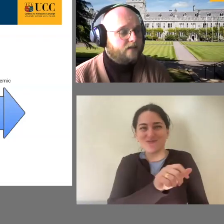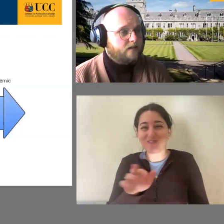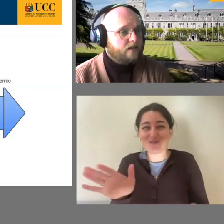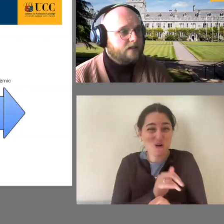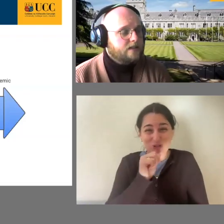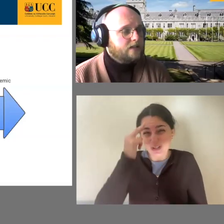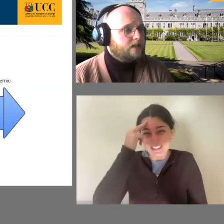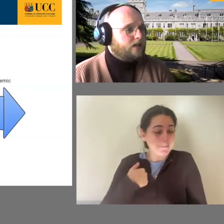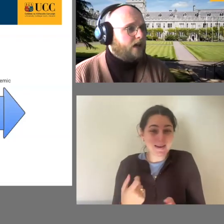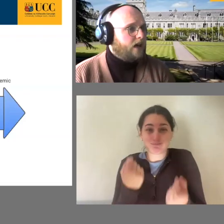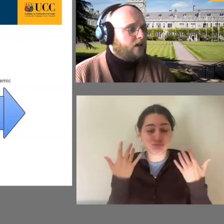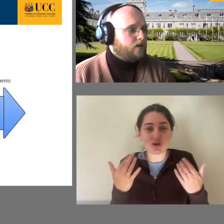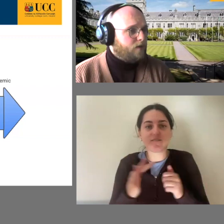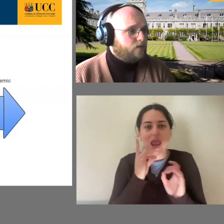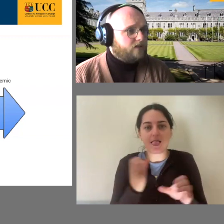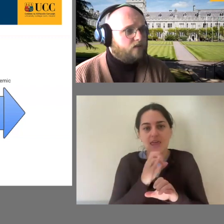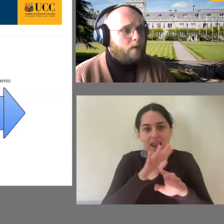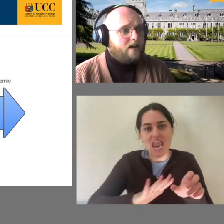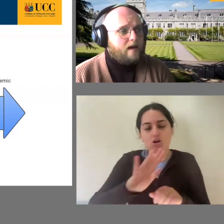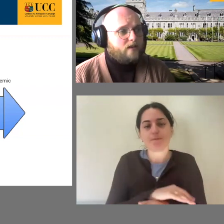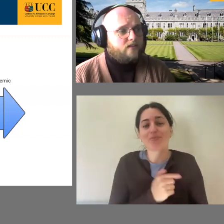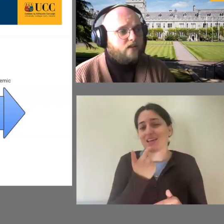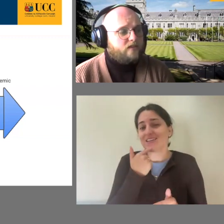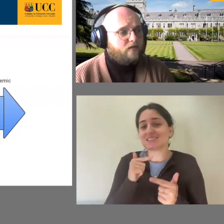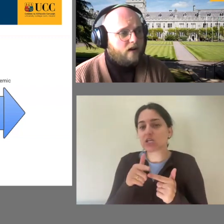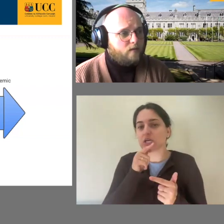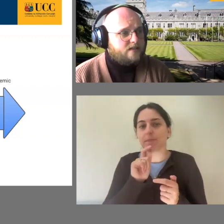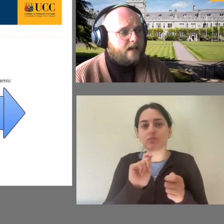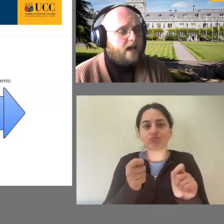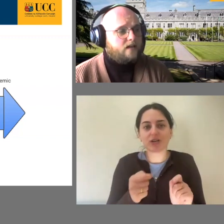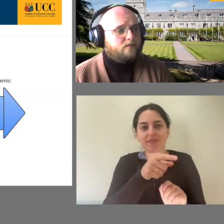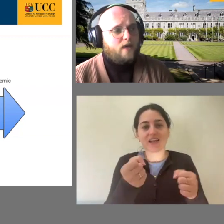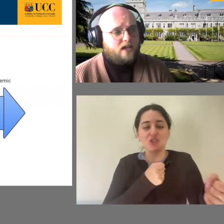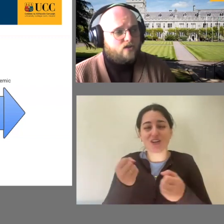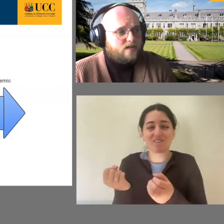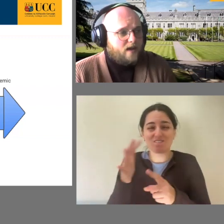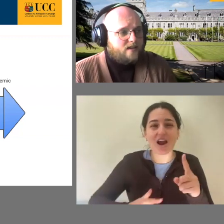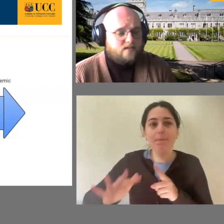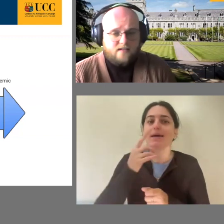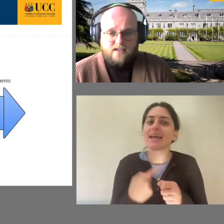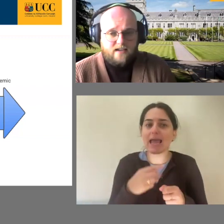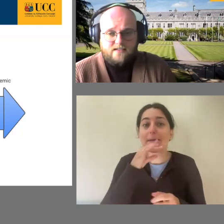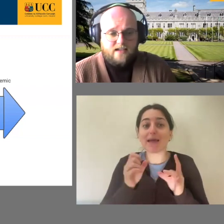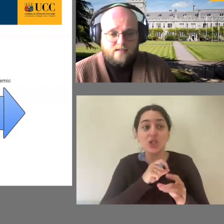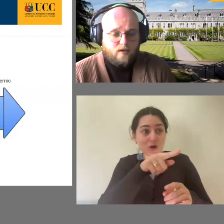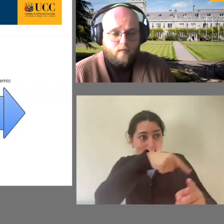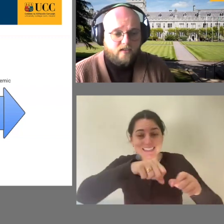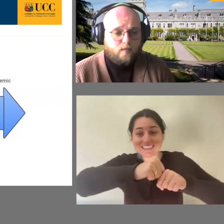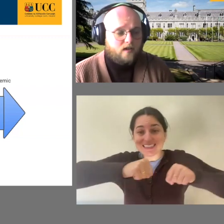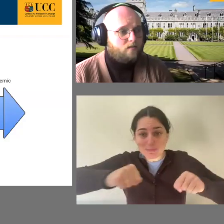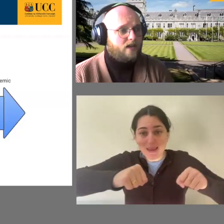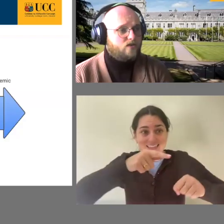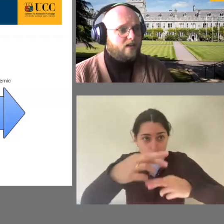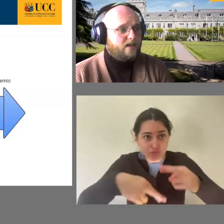the healthcare setting. Another piece was kind of about adapting service environments. Again, making sure spaces are accessible